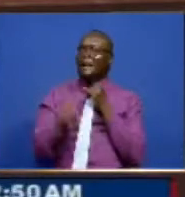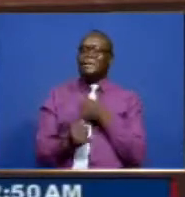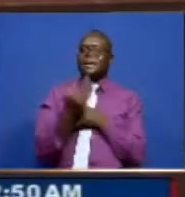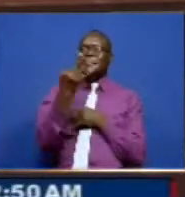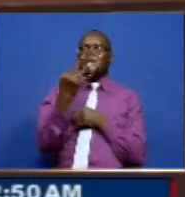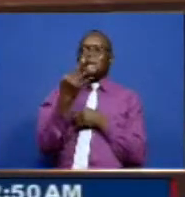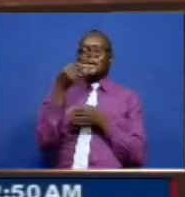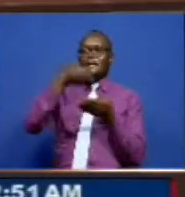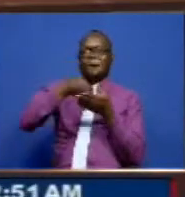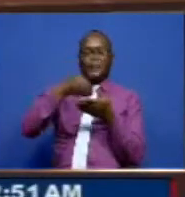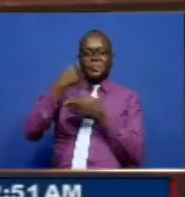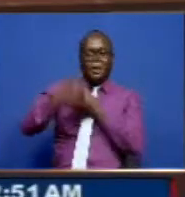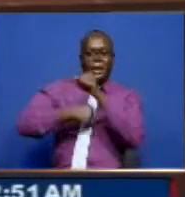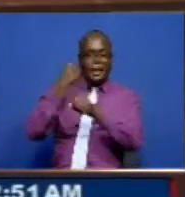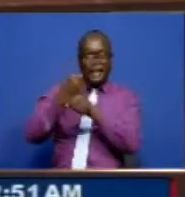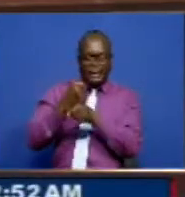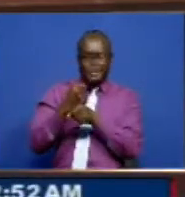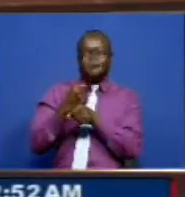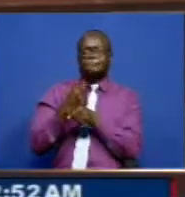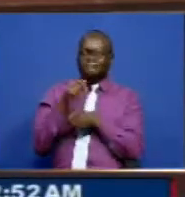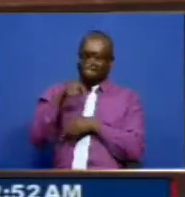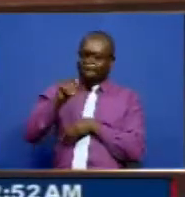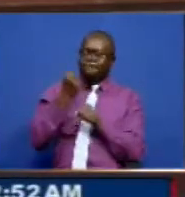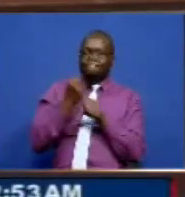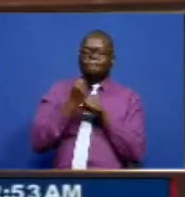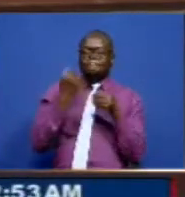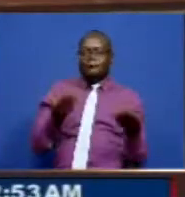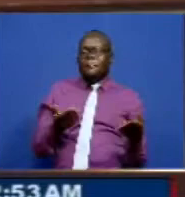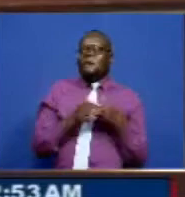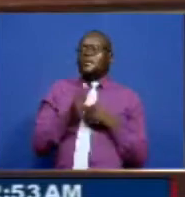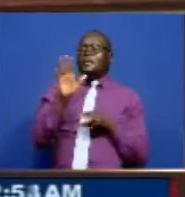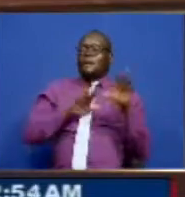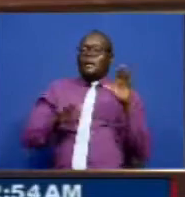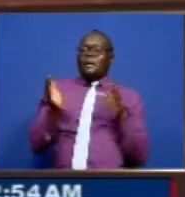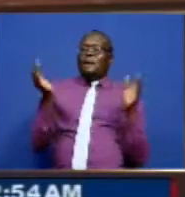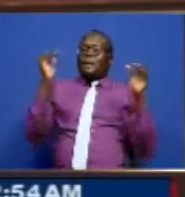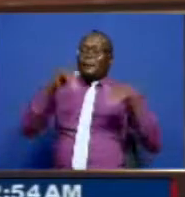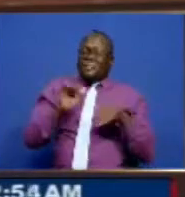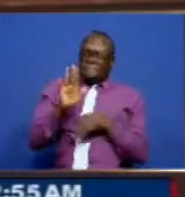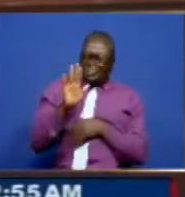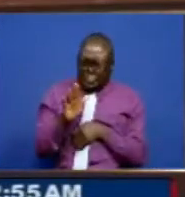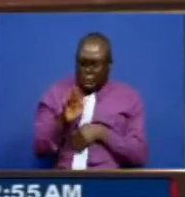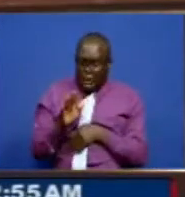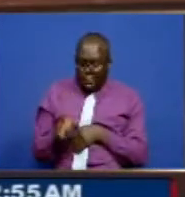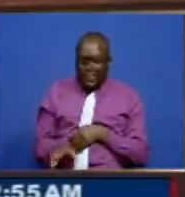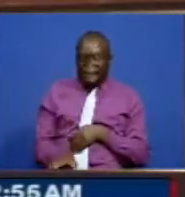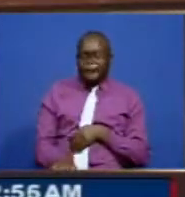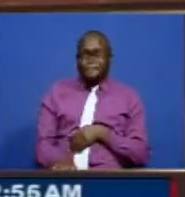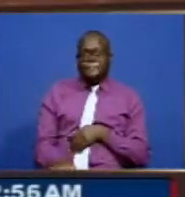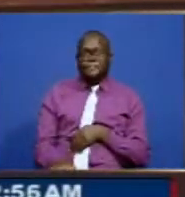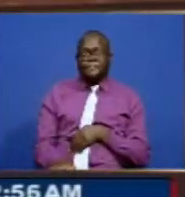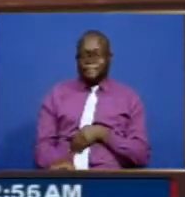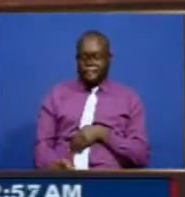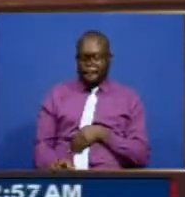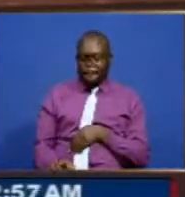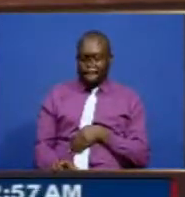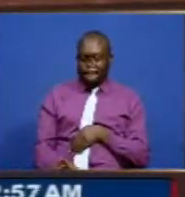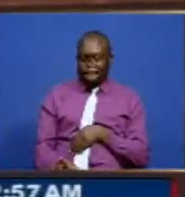consecutive financial years, and instead frustrated the Assembly's effort to enforce compliance.